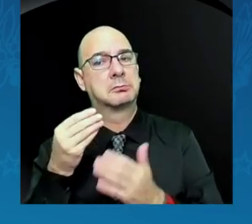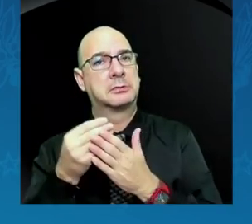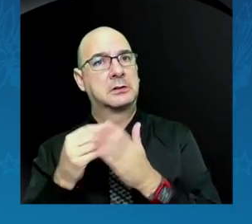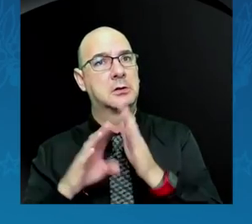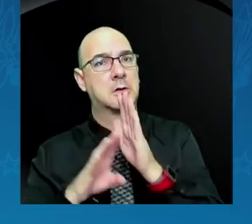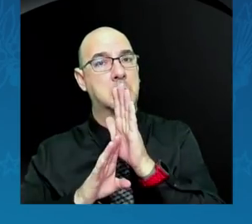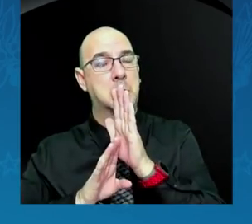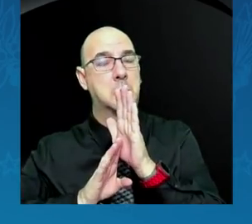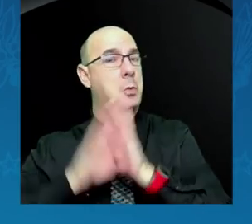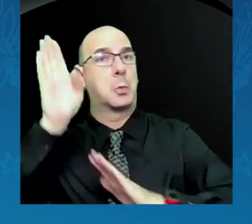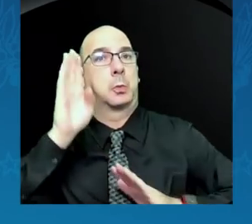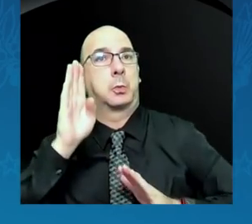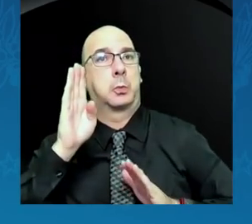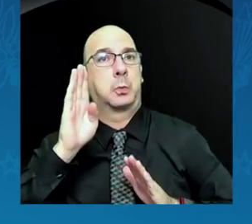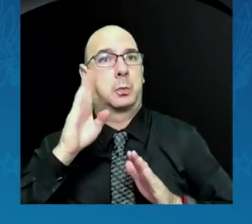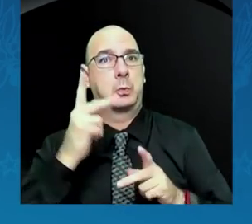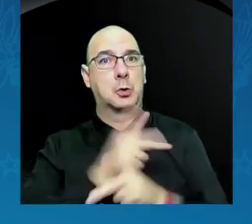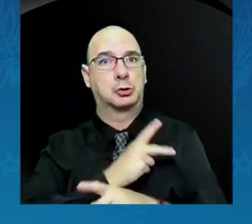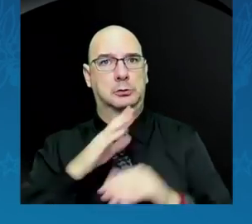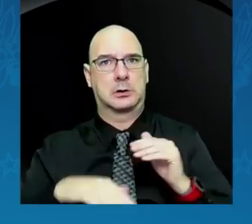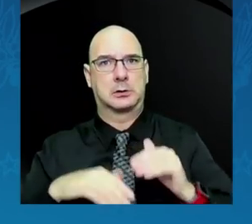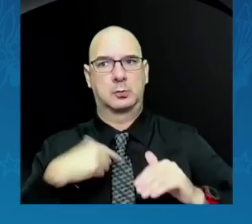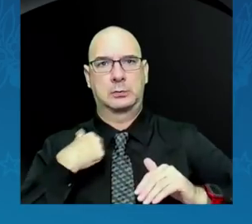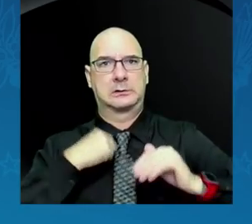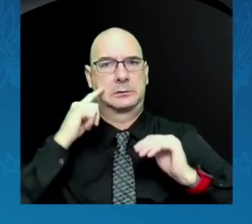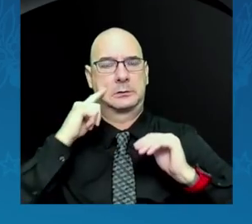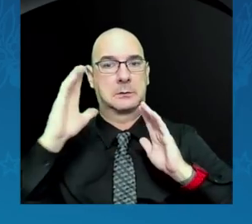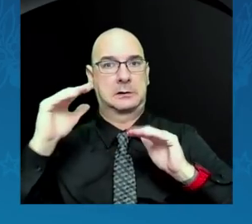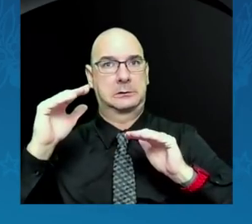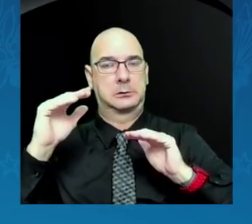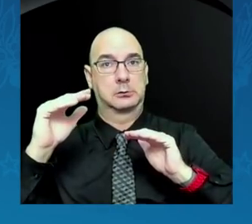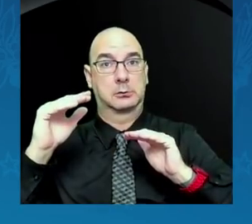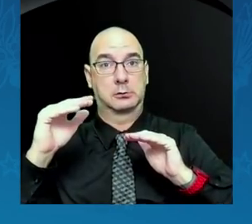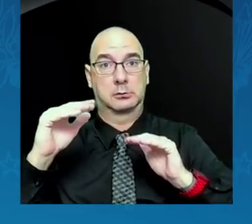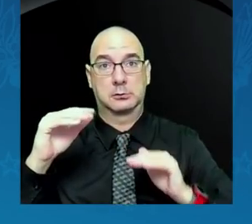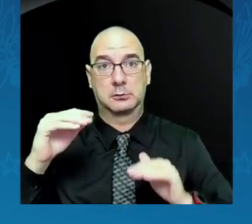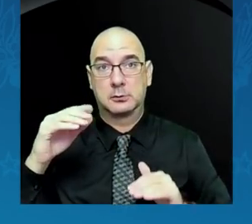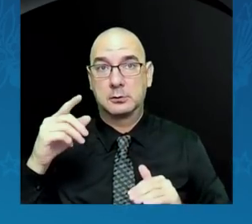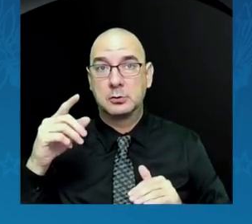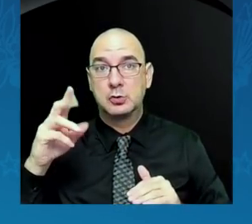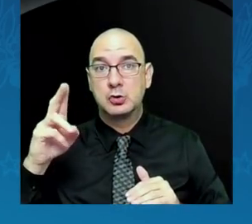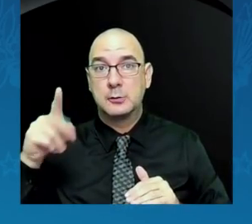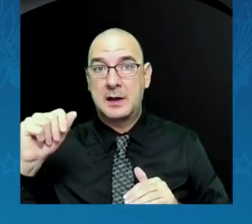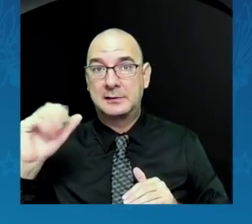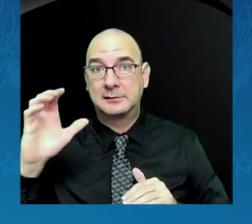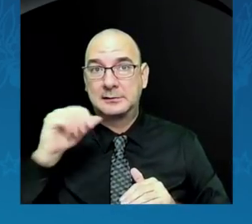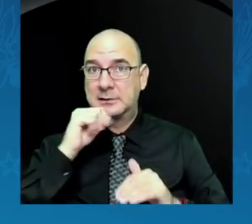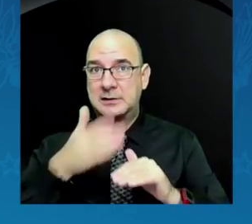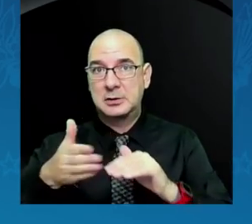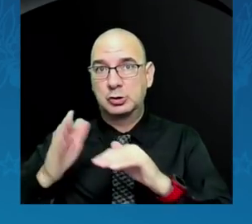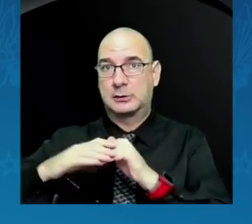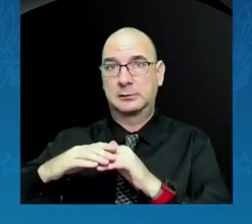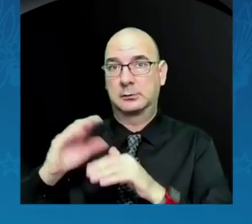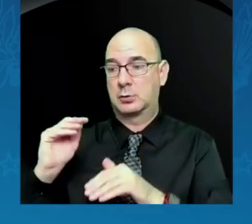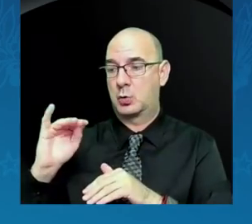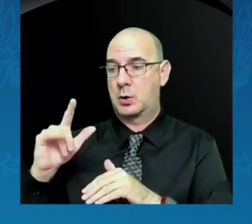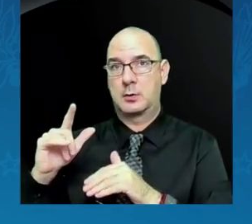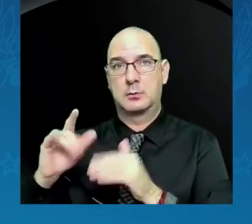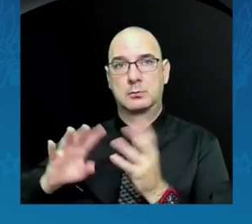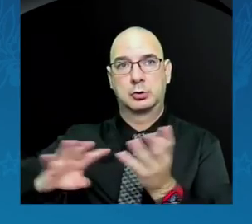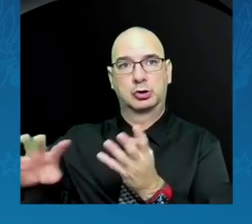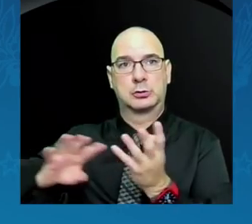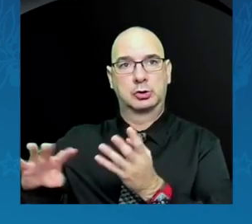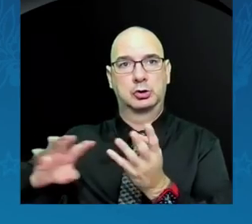expectations. OPEC didn't increase oil production. Can you tell us a little bit about how you would prevent the